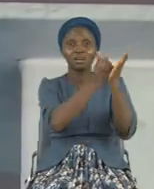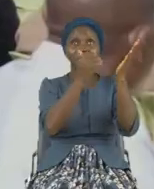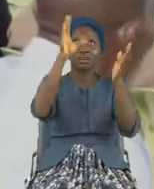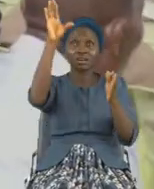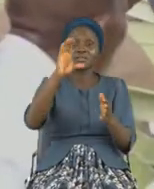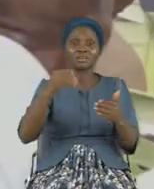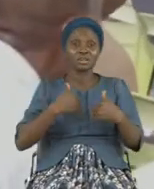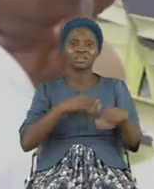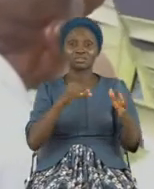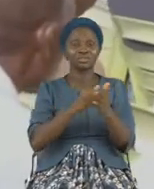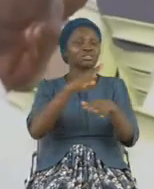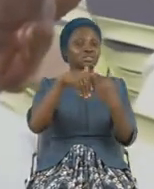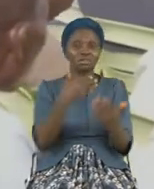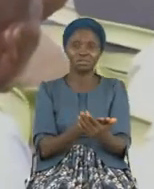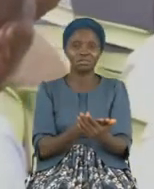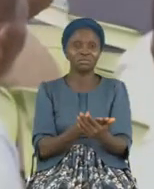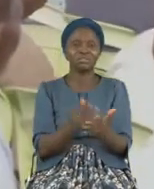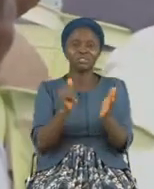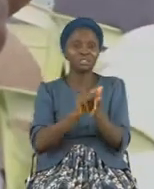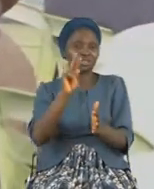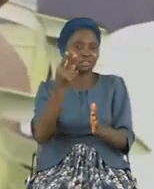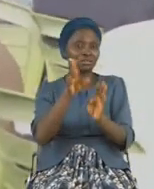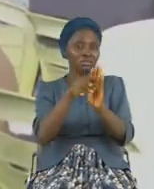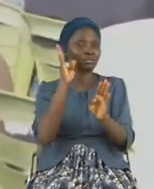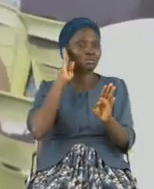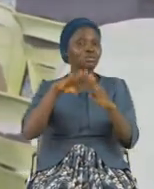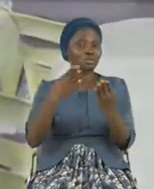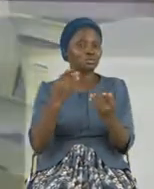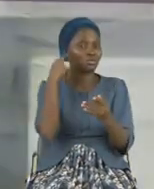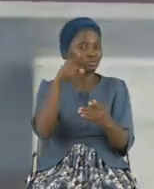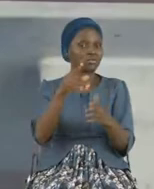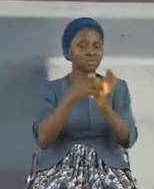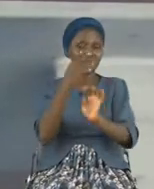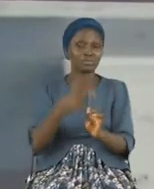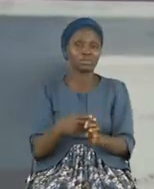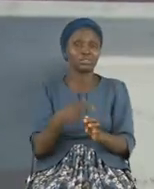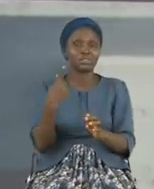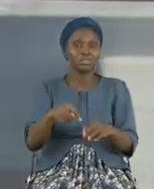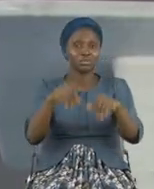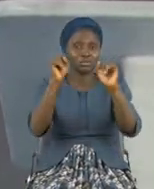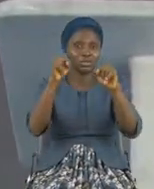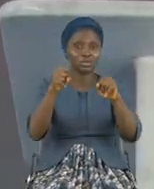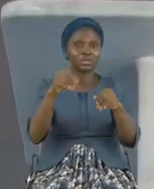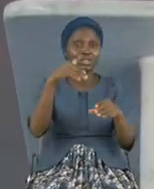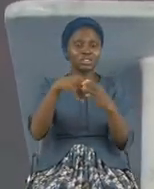open for you. Yeah. The possibilities in the new